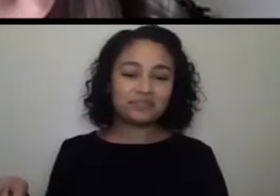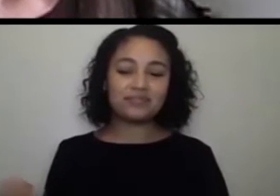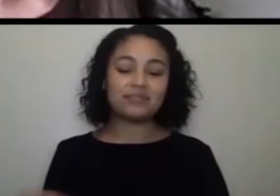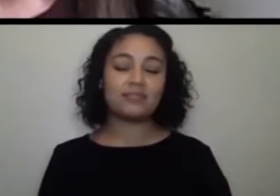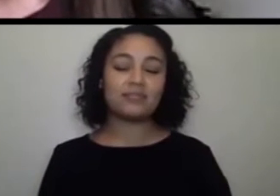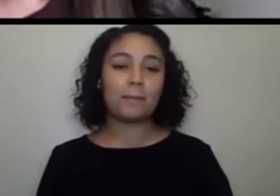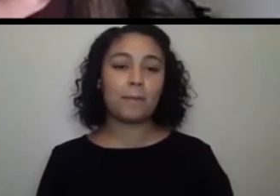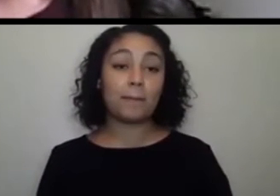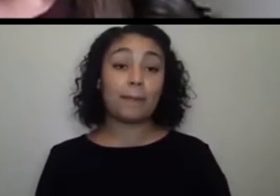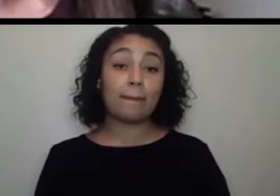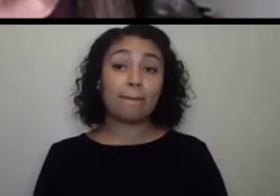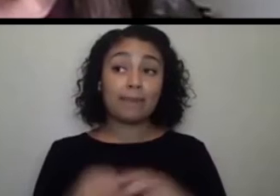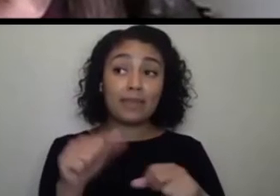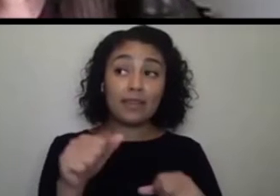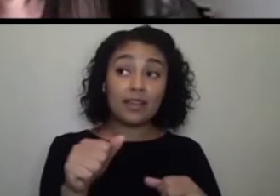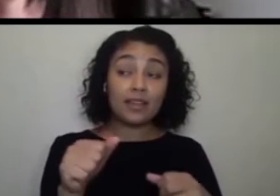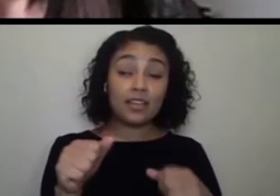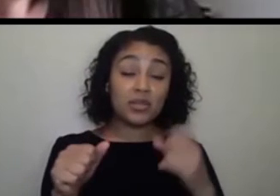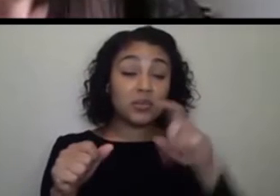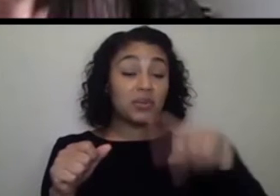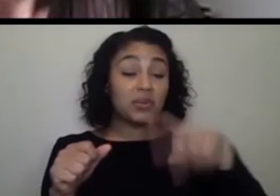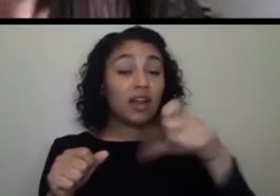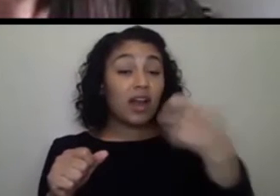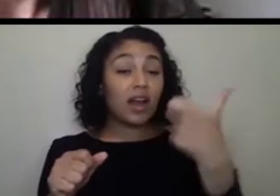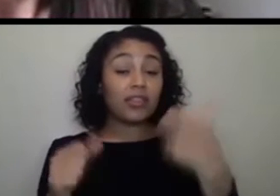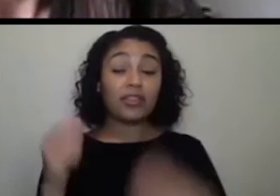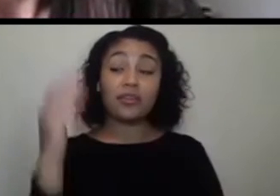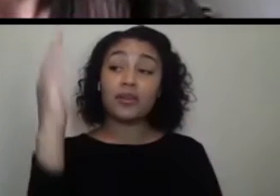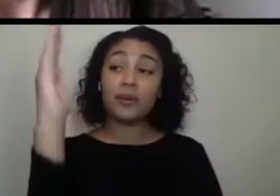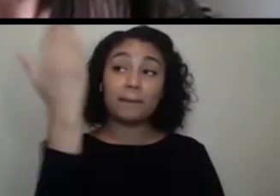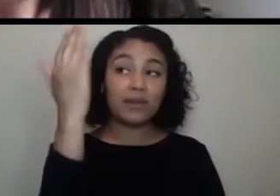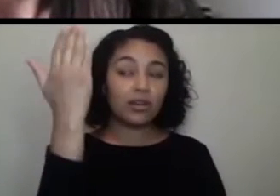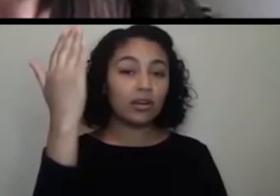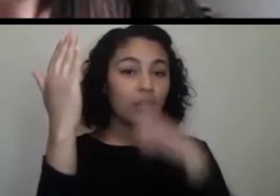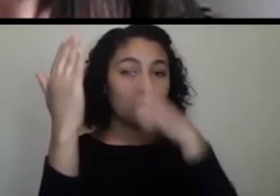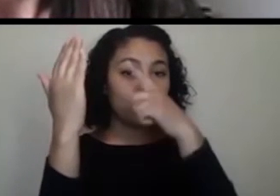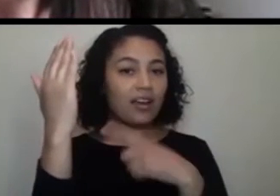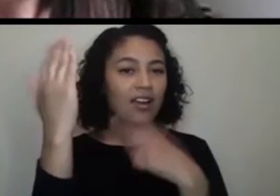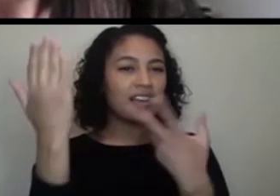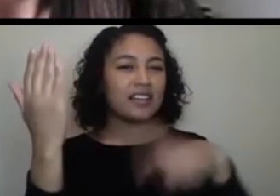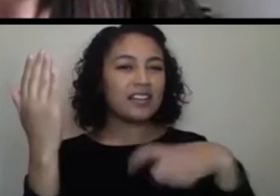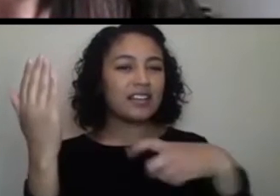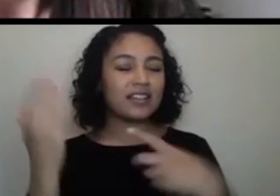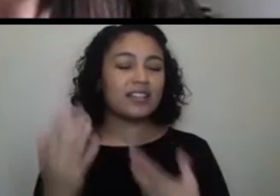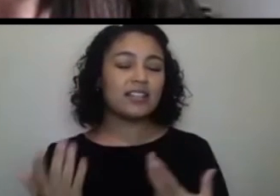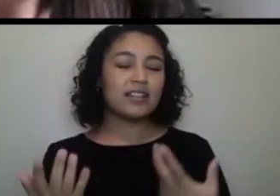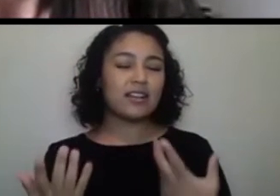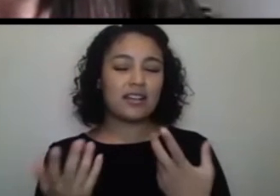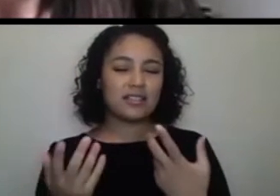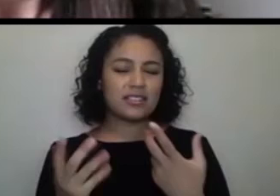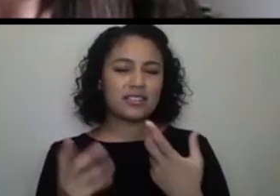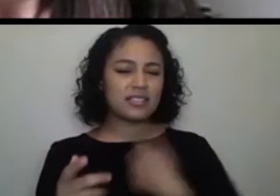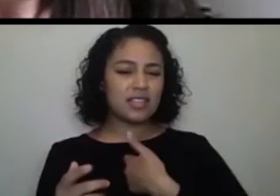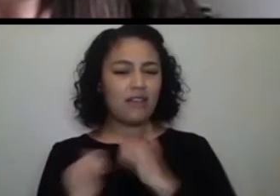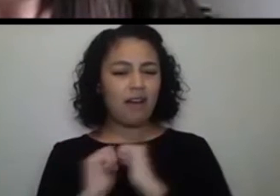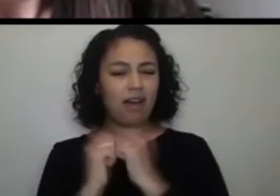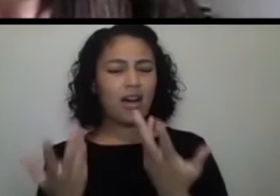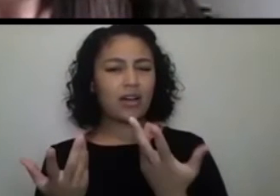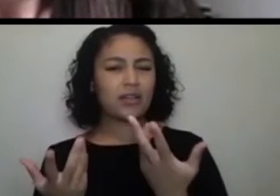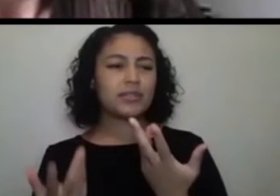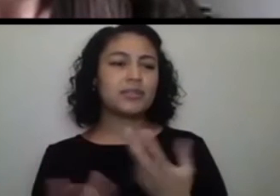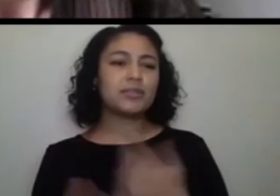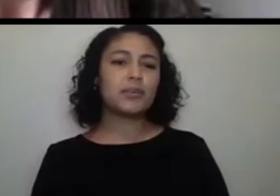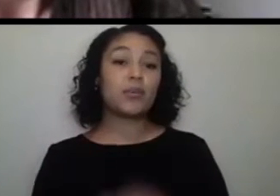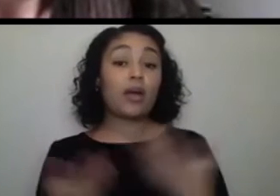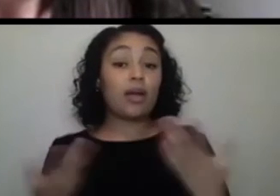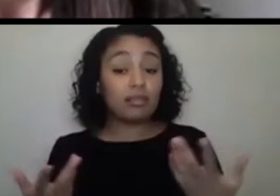see yourself. Can you guess what that is? Here's a way to find out. Take a mirror, go in the closet, and shut the door.